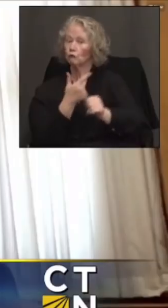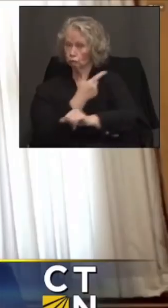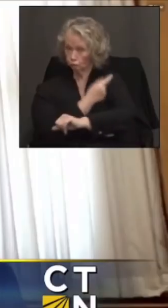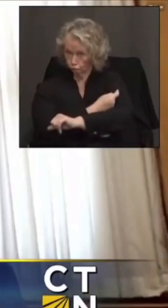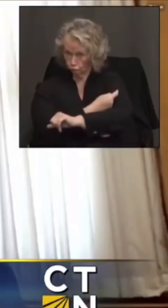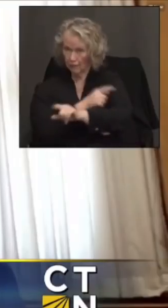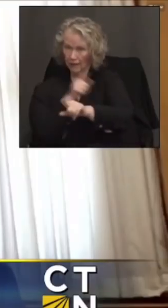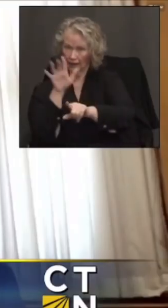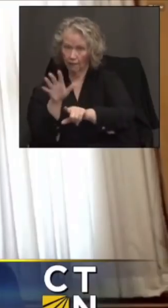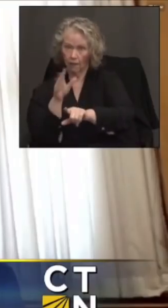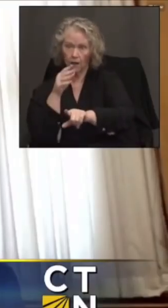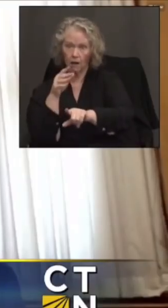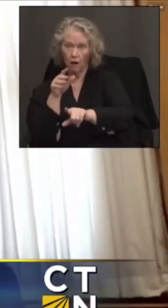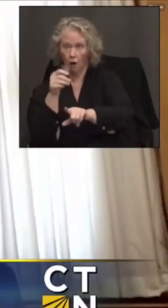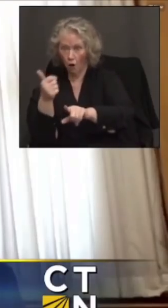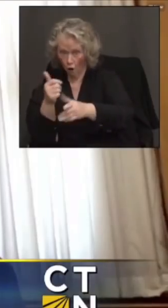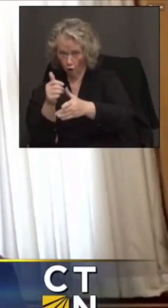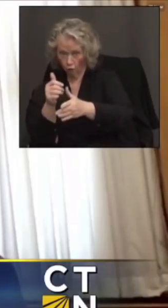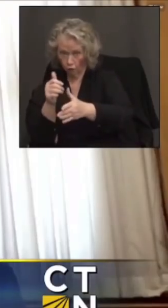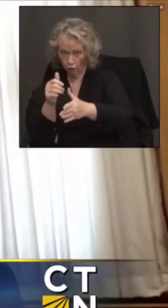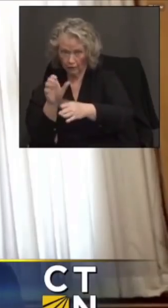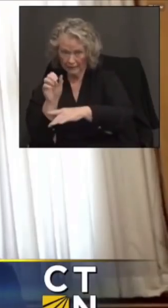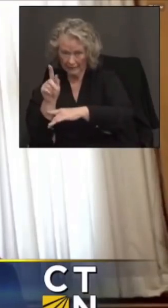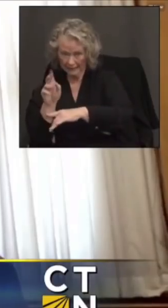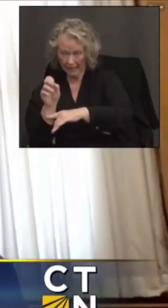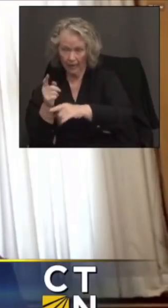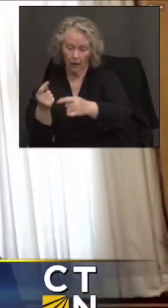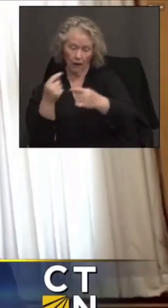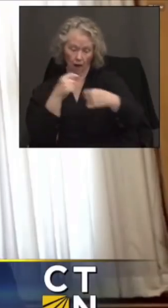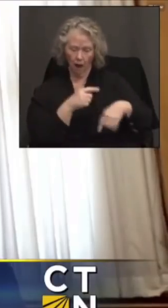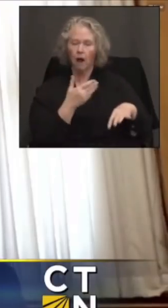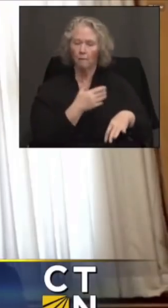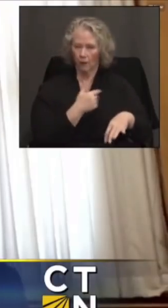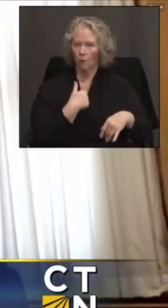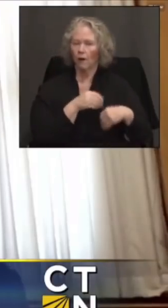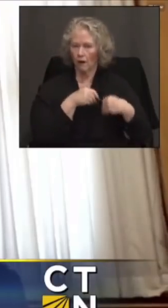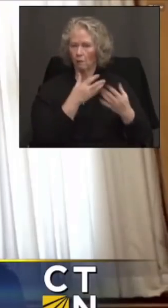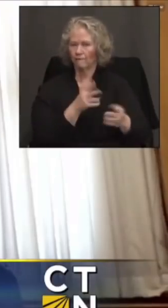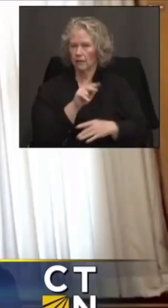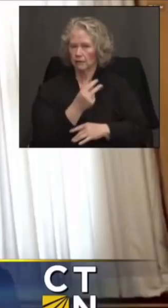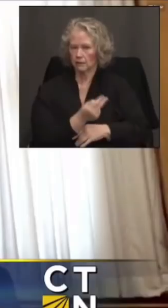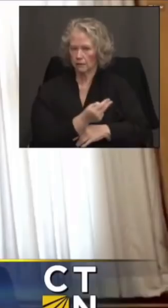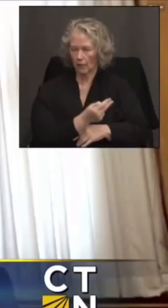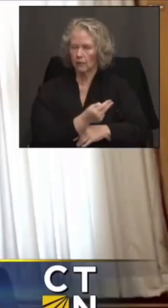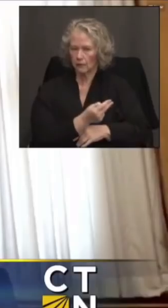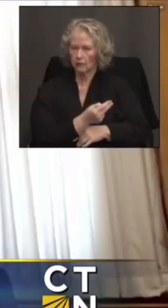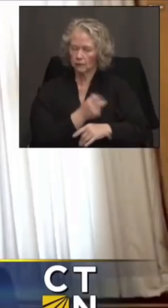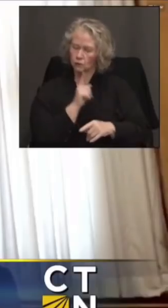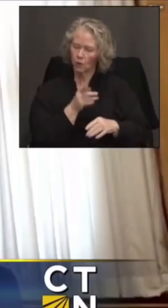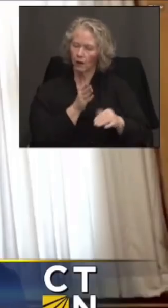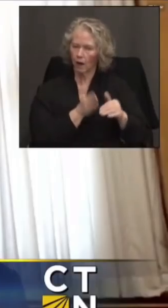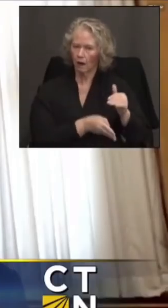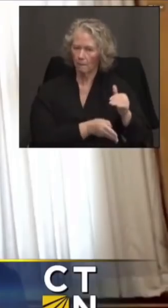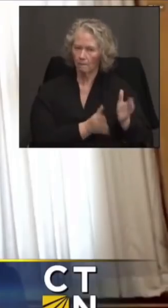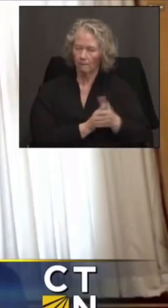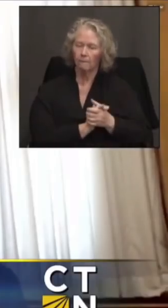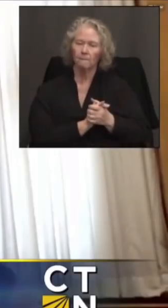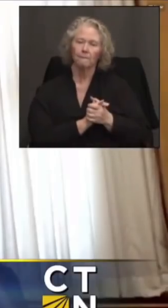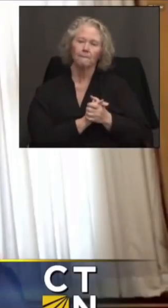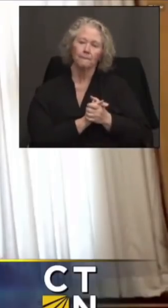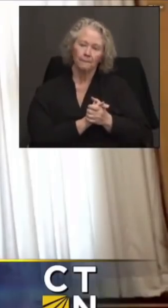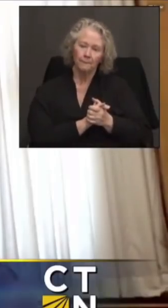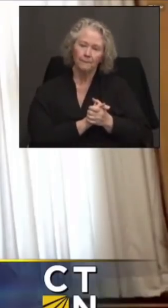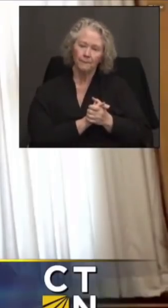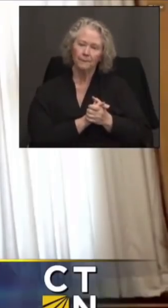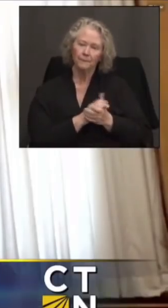2. We'll have second dose opportunities available for those college students, later in May and June to make sure they can complete their course. So it'll be